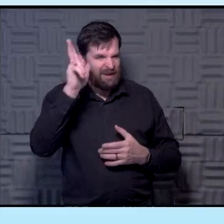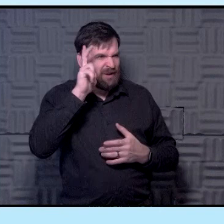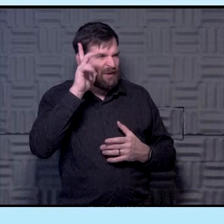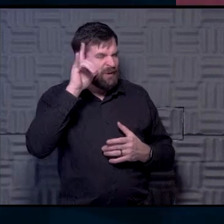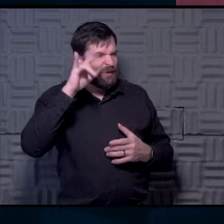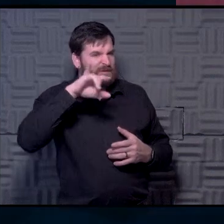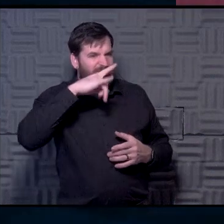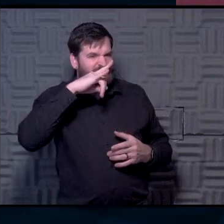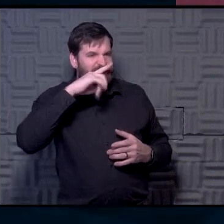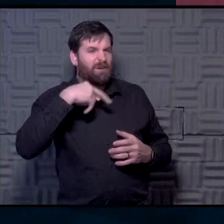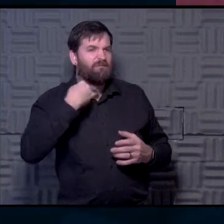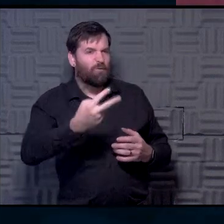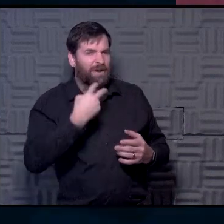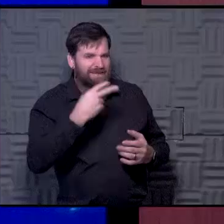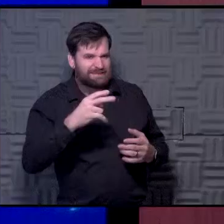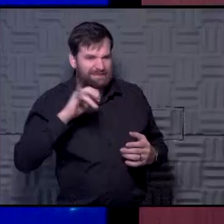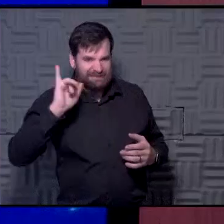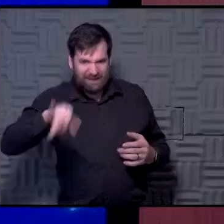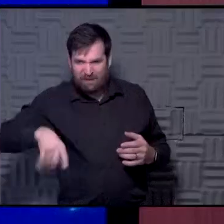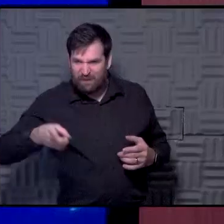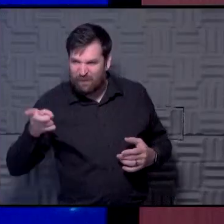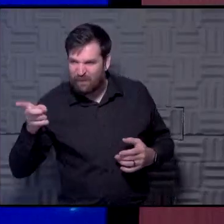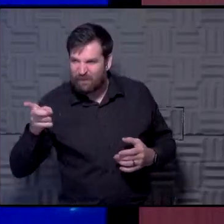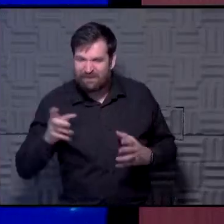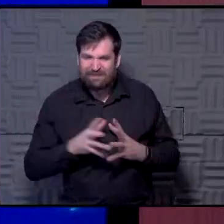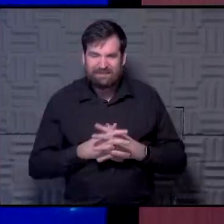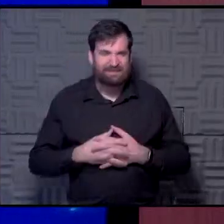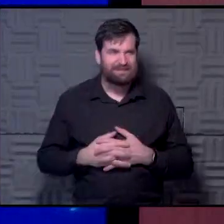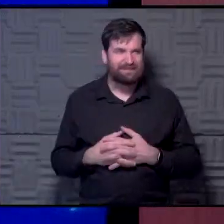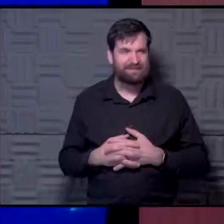Child's voice in the background, was that you?